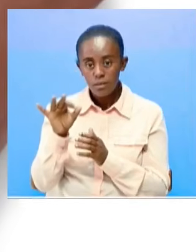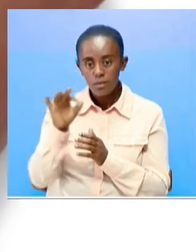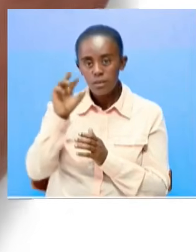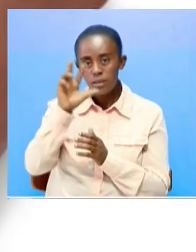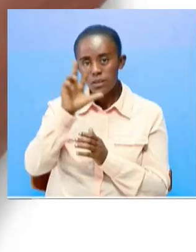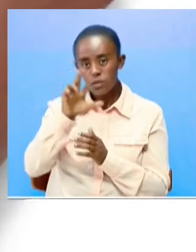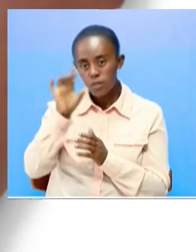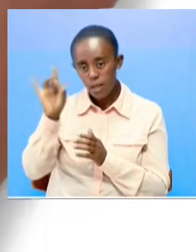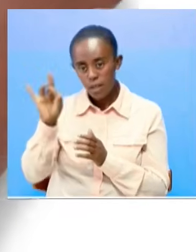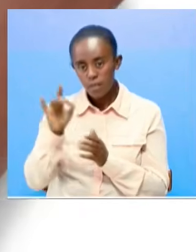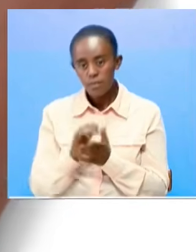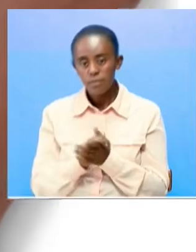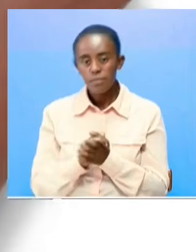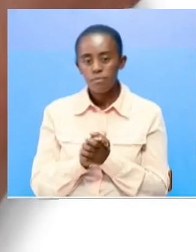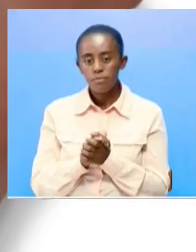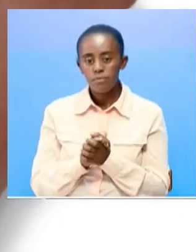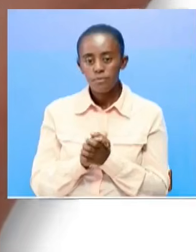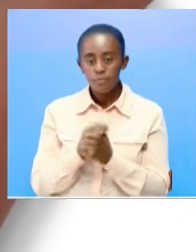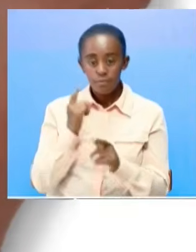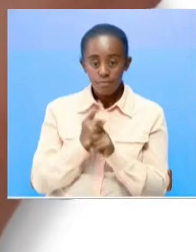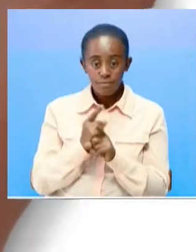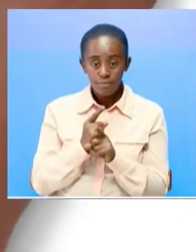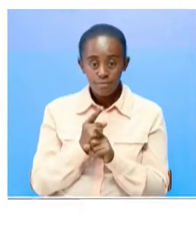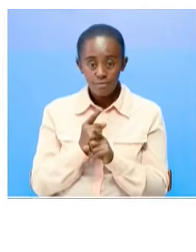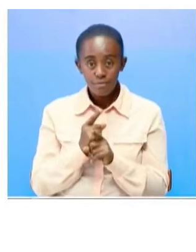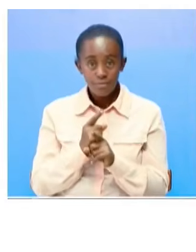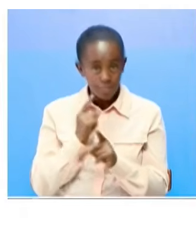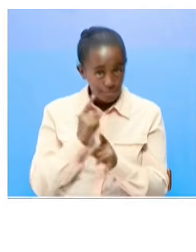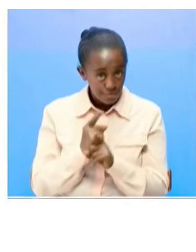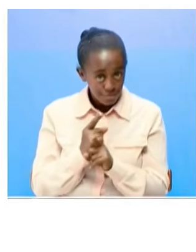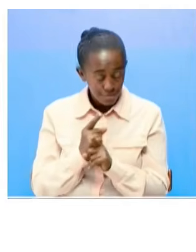1938. Am I right? Sure.